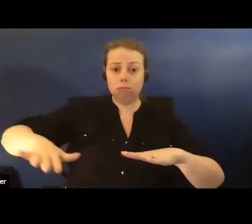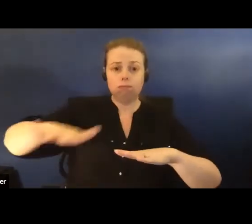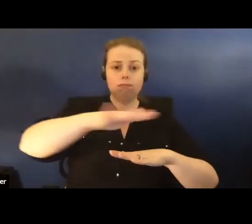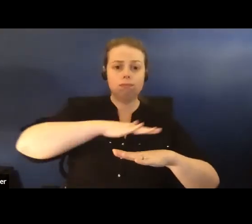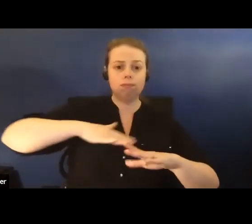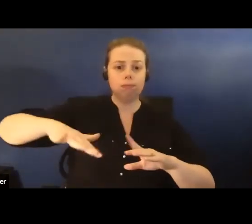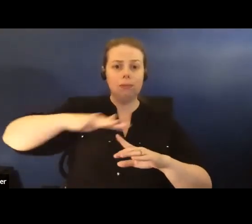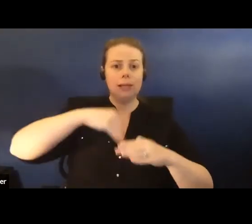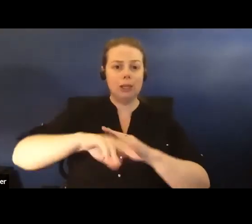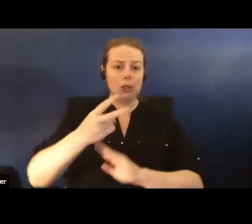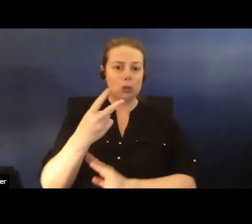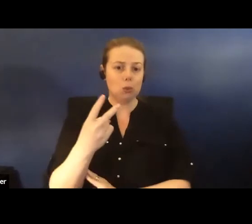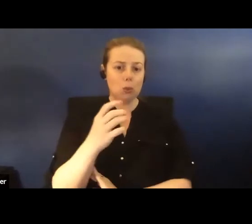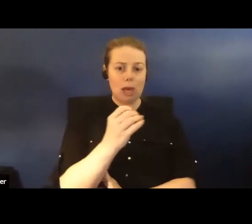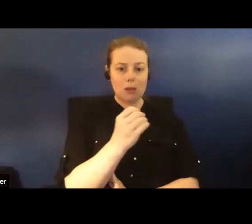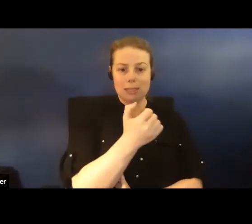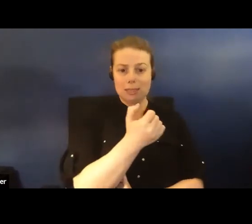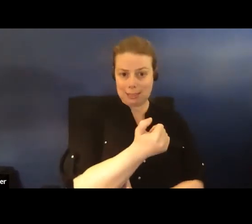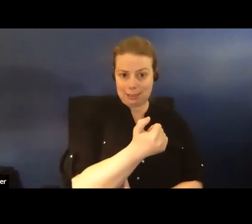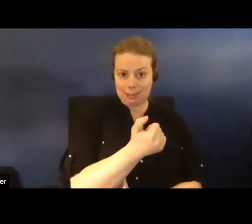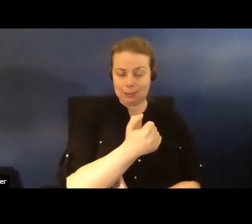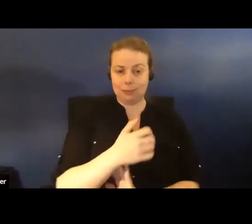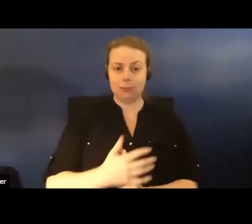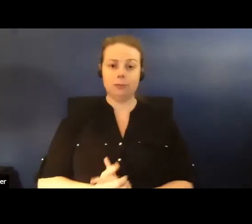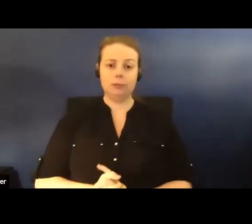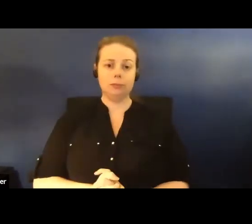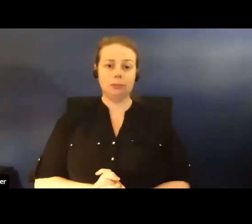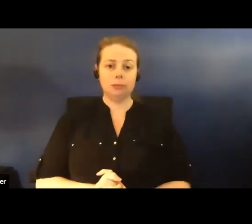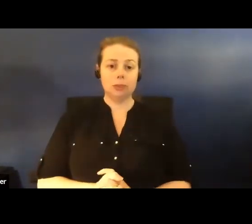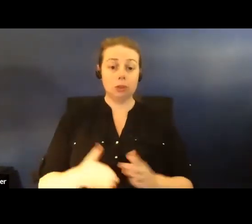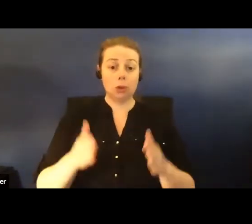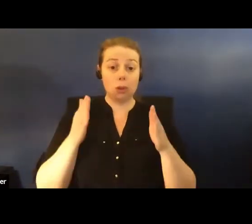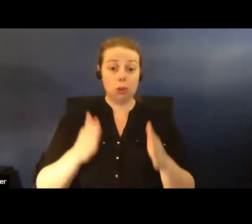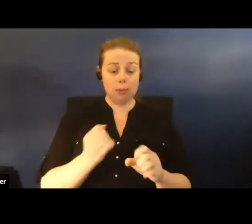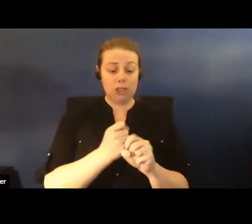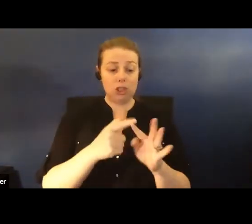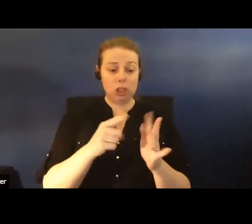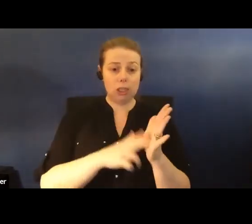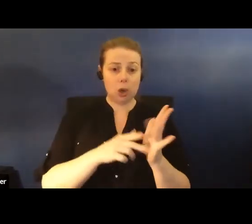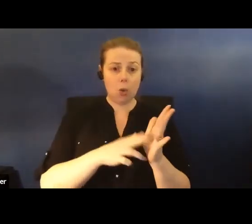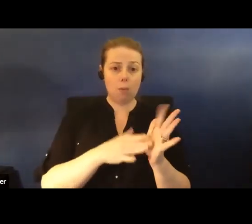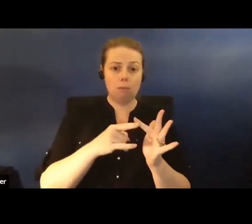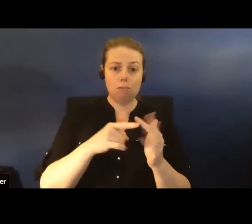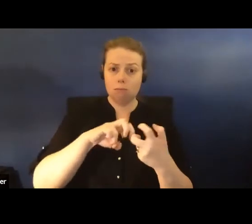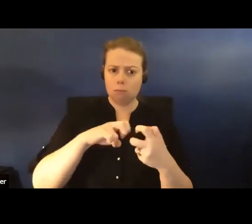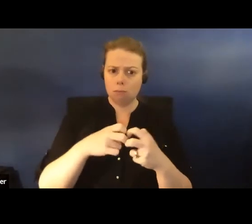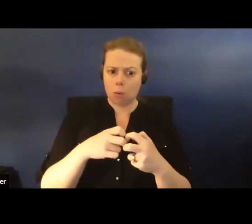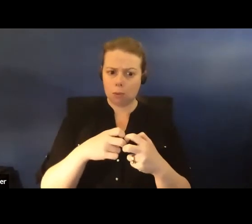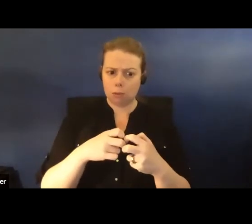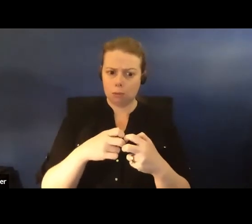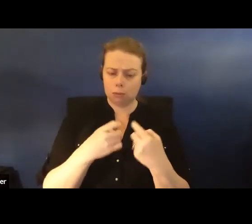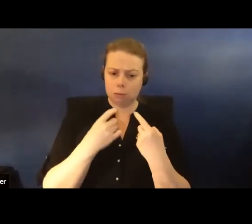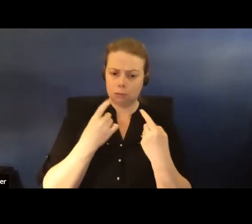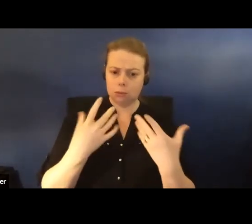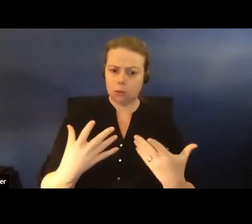2006, and the emergence of the human genome problem, which presented complex and